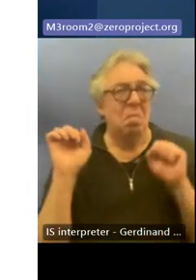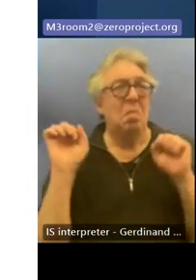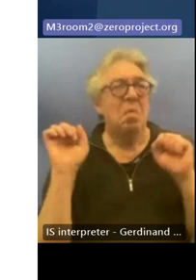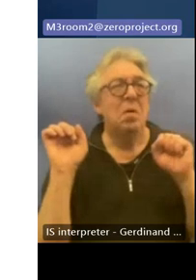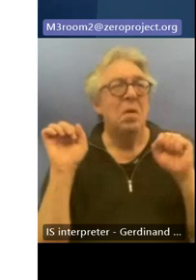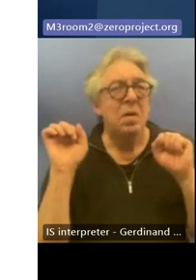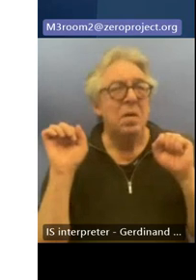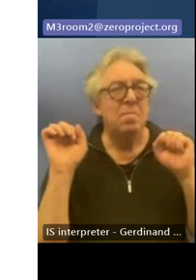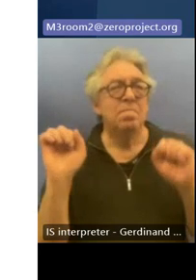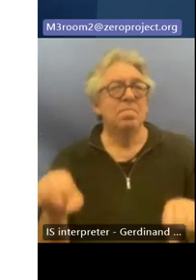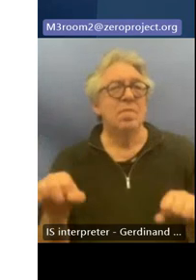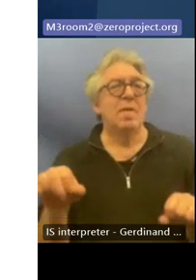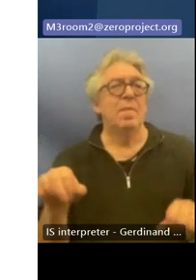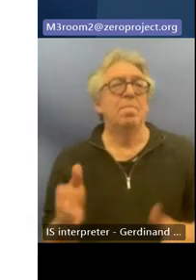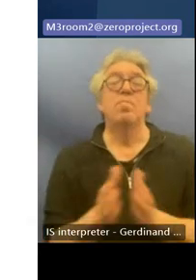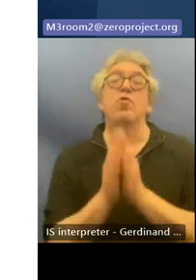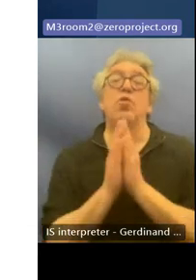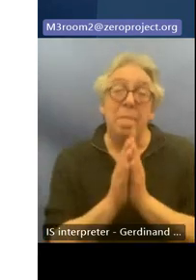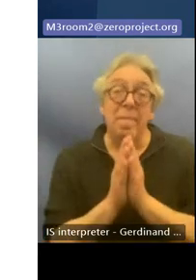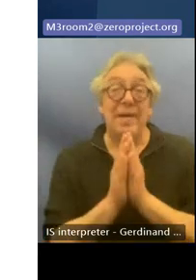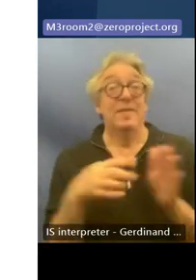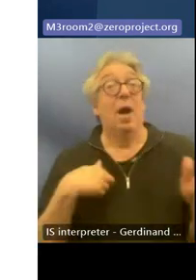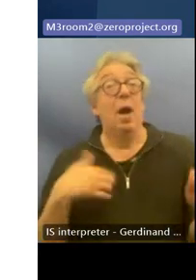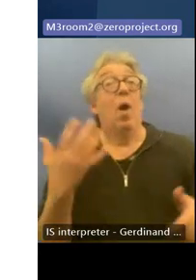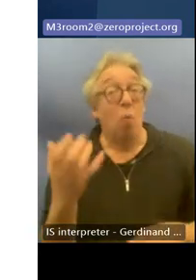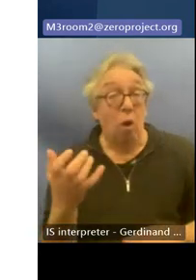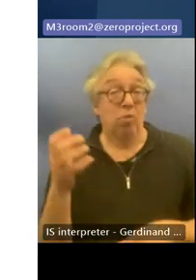kitu chochote. Naomba unipe nafasi.